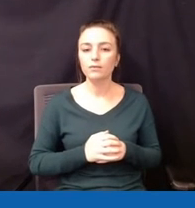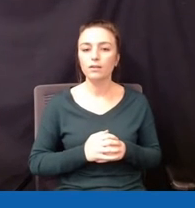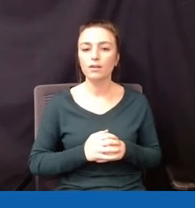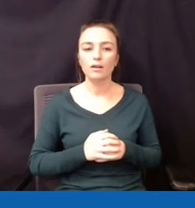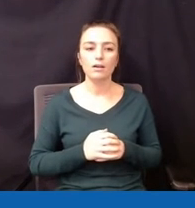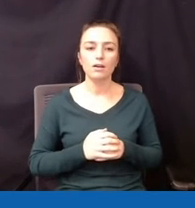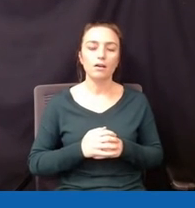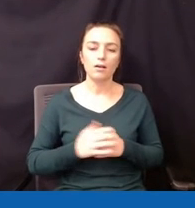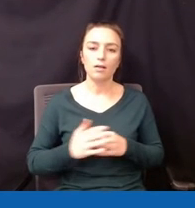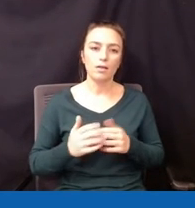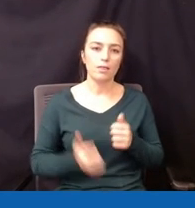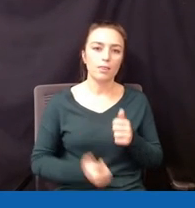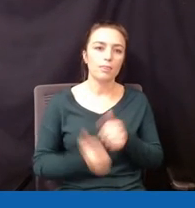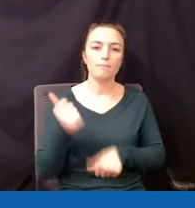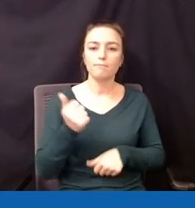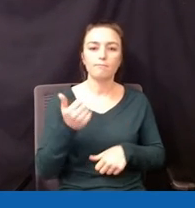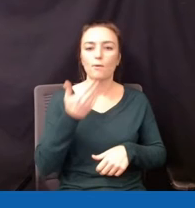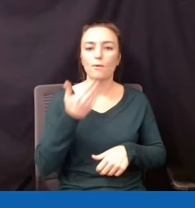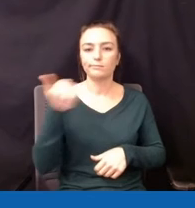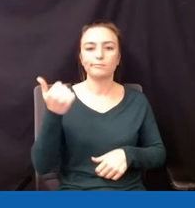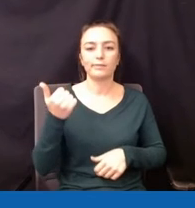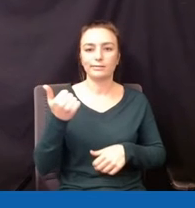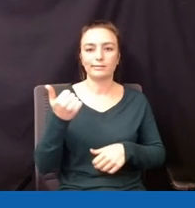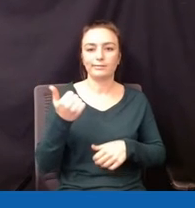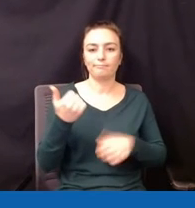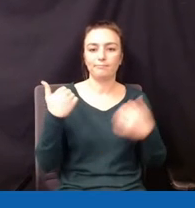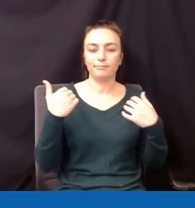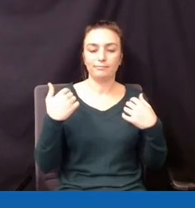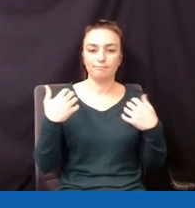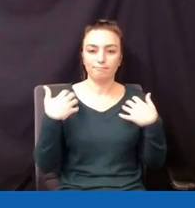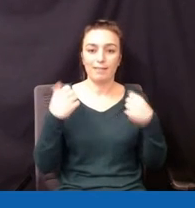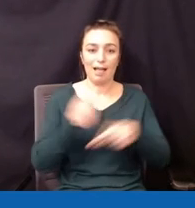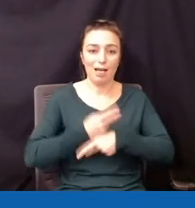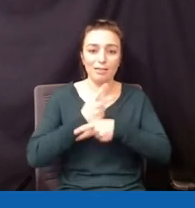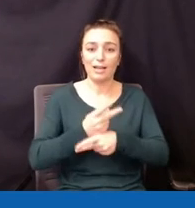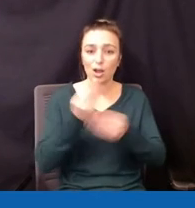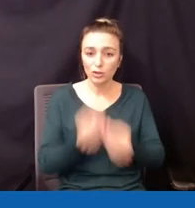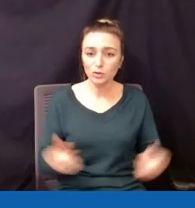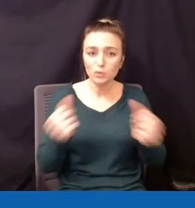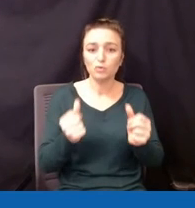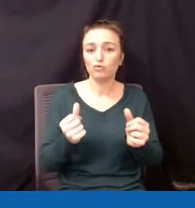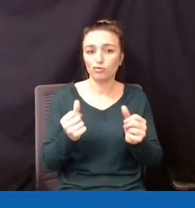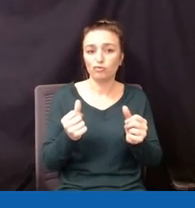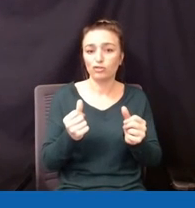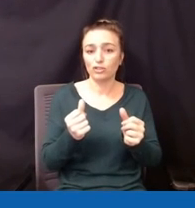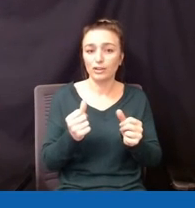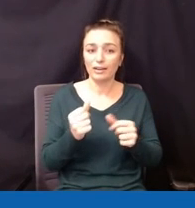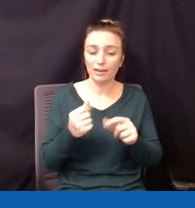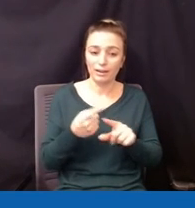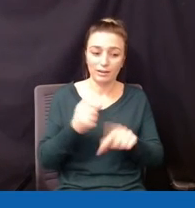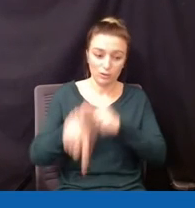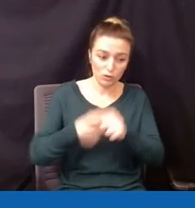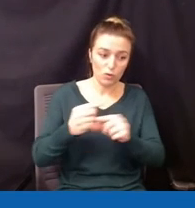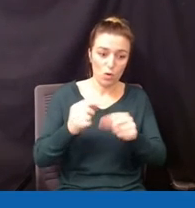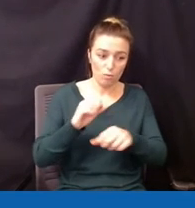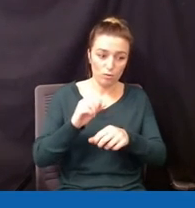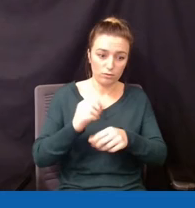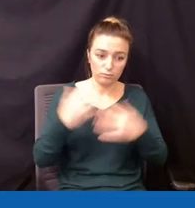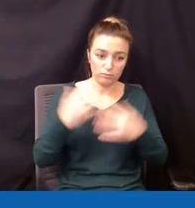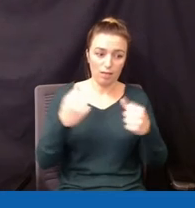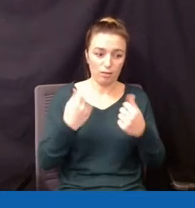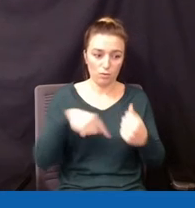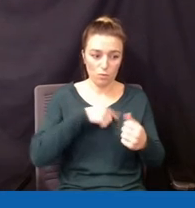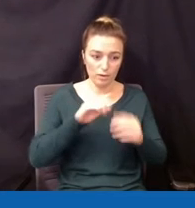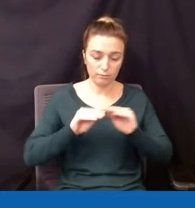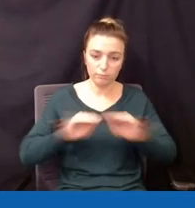delivery solution, which has emerged from global health, which is a euphemism for low resource parts of the world, is that of